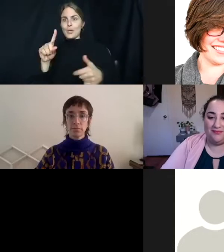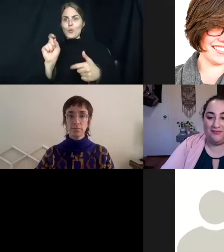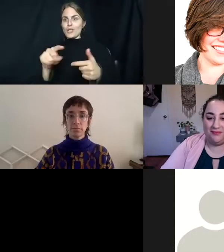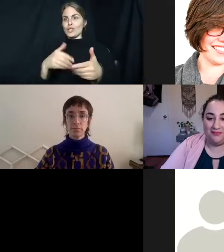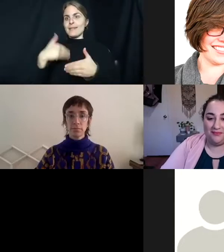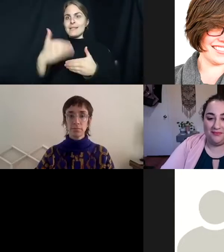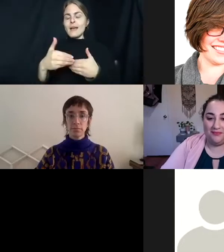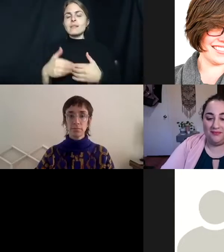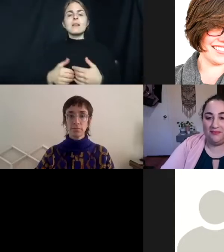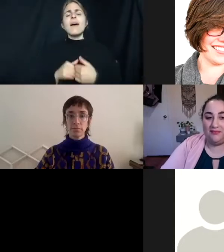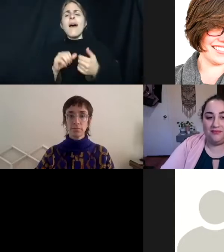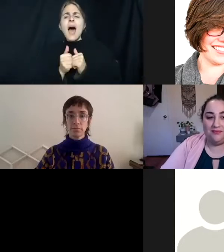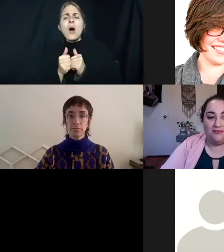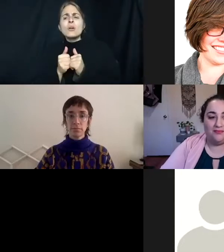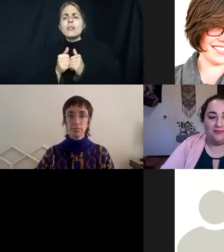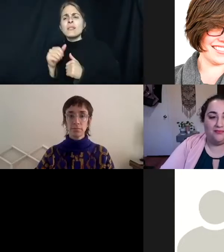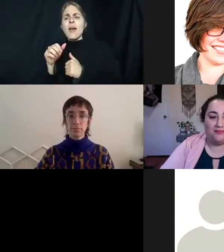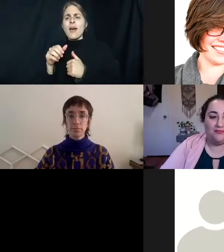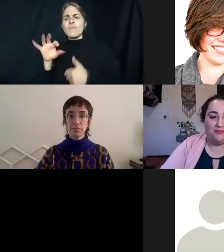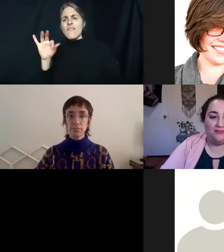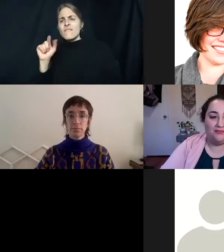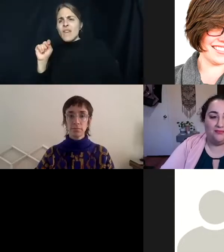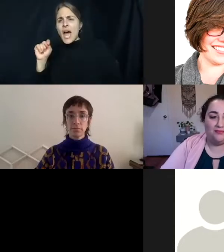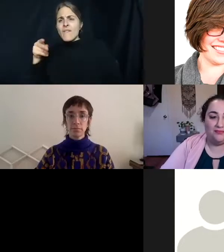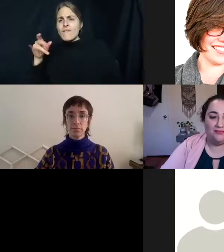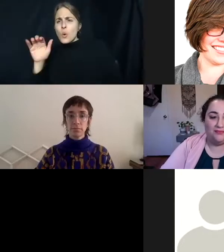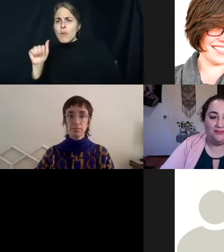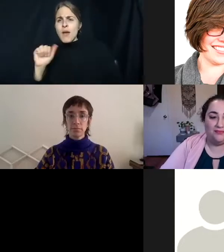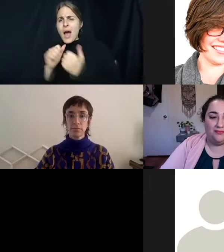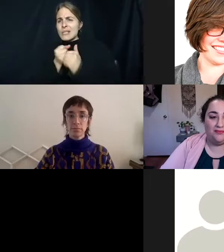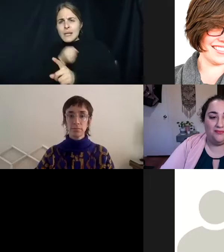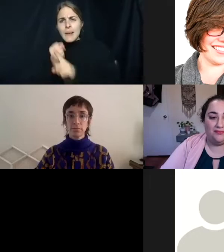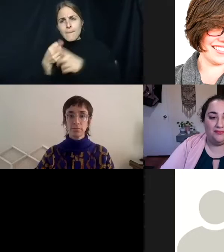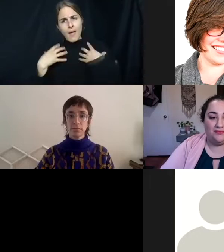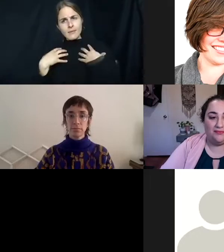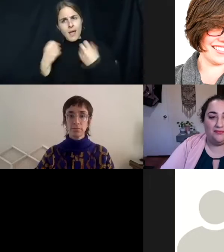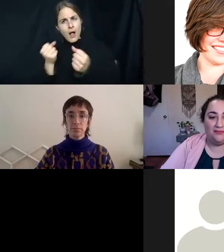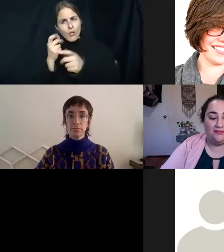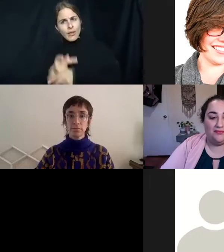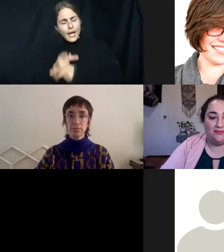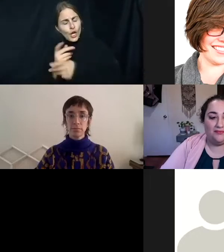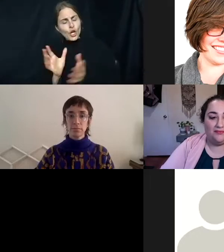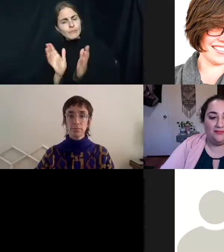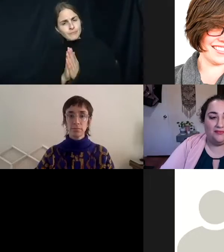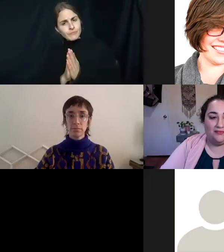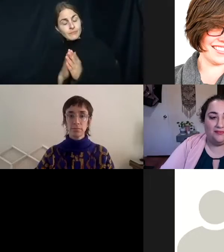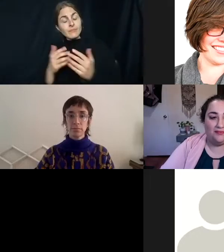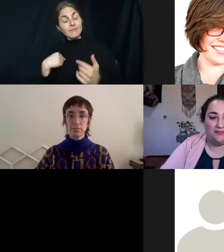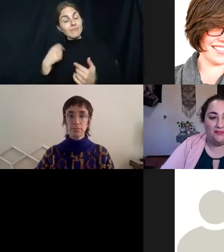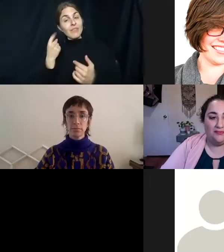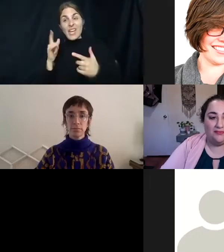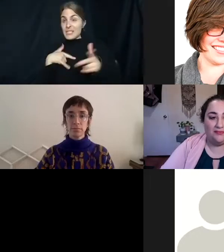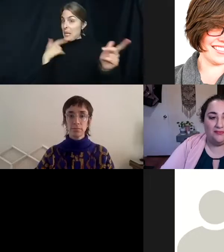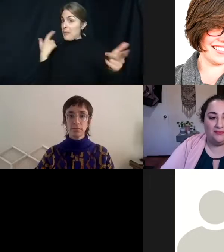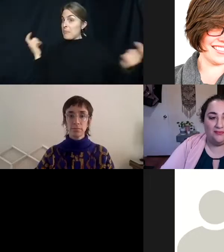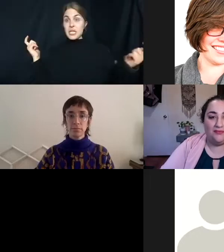how does fat phobia and weight stigma, how do they impact healthcare? And that is an enormous question that you could choose